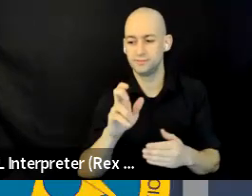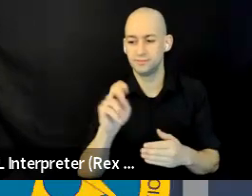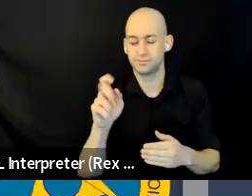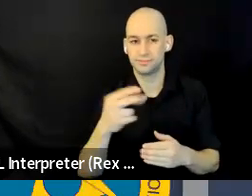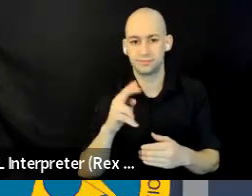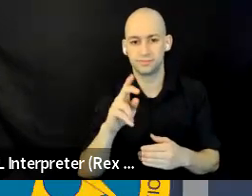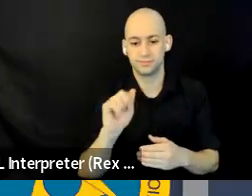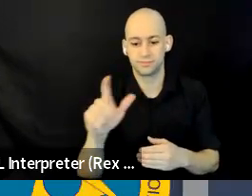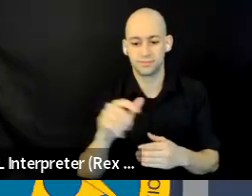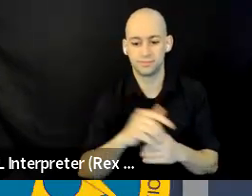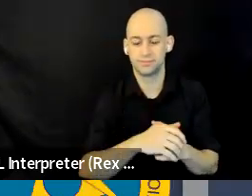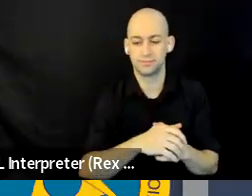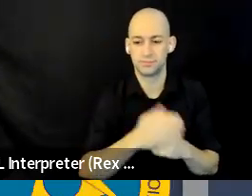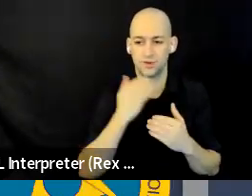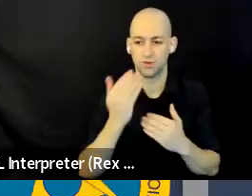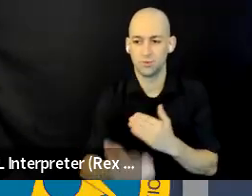Good morning.